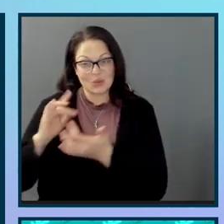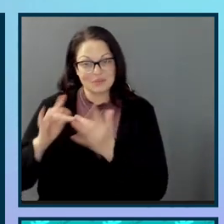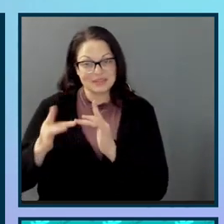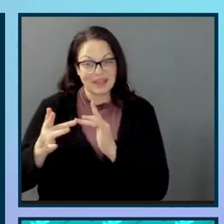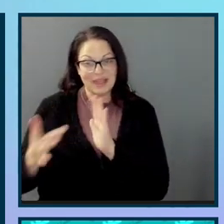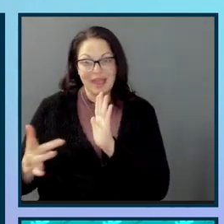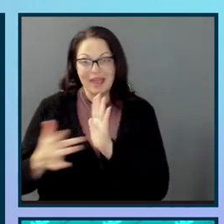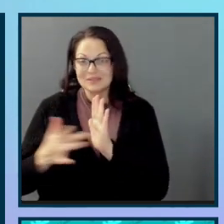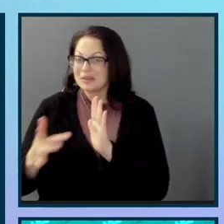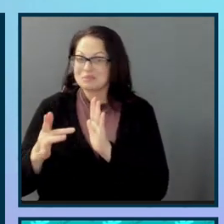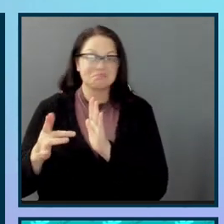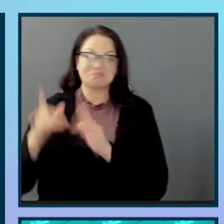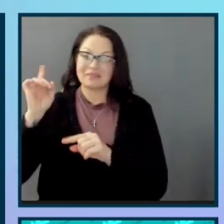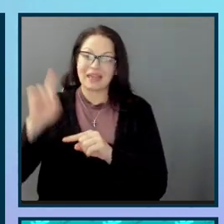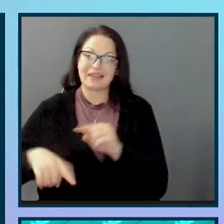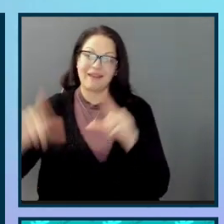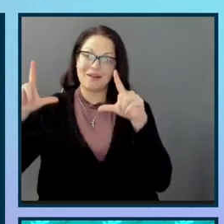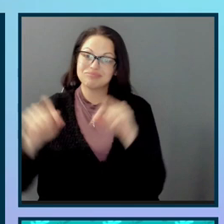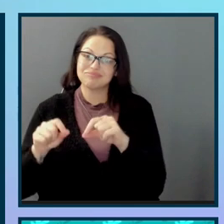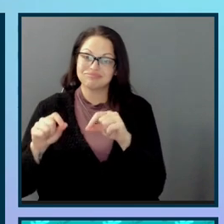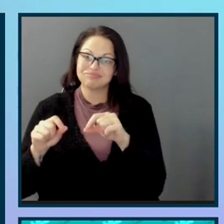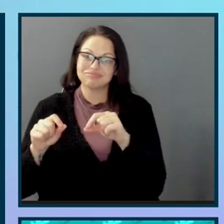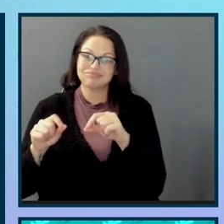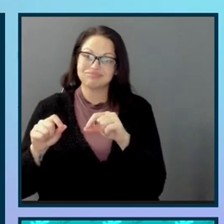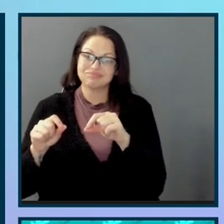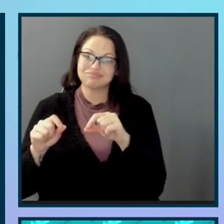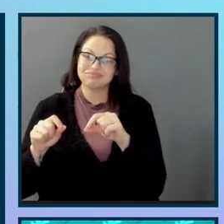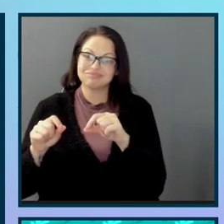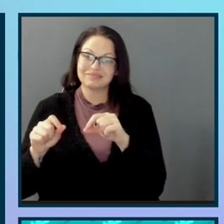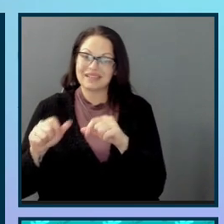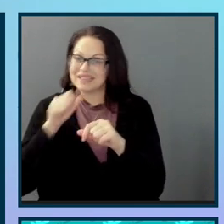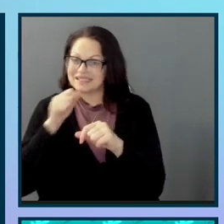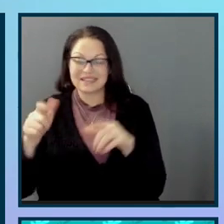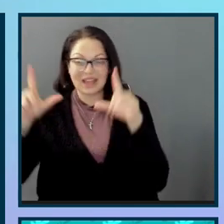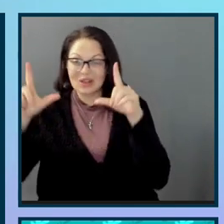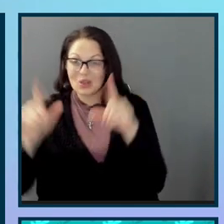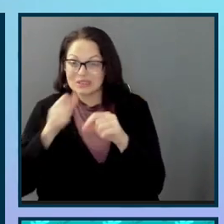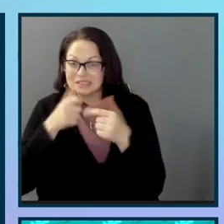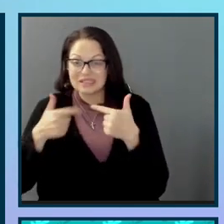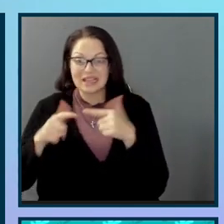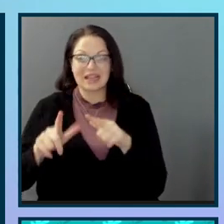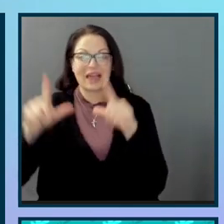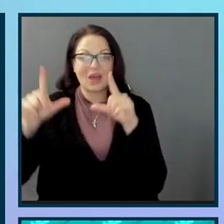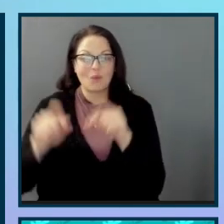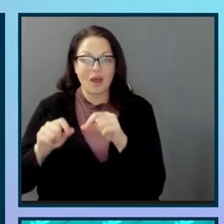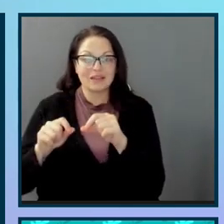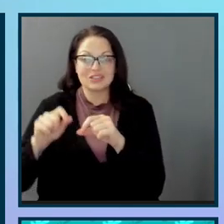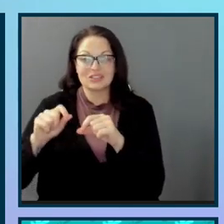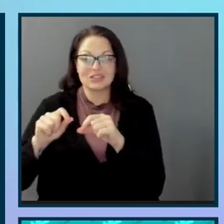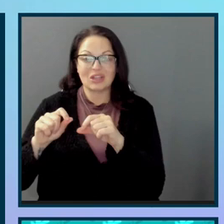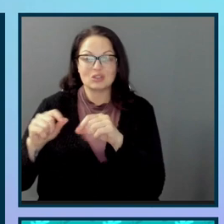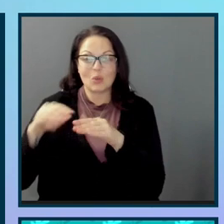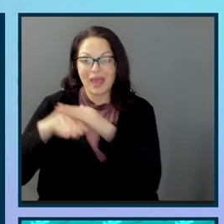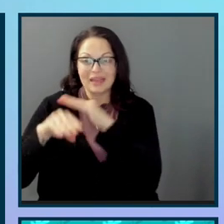that will not close. And that does not close and does not even allow us to get to the landing page. And